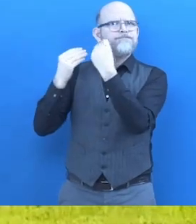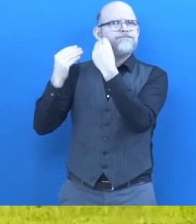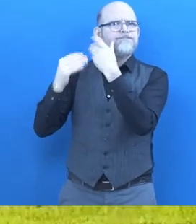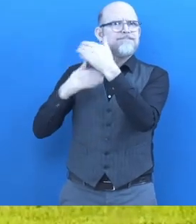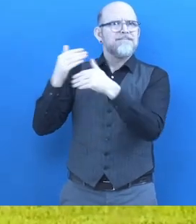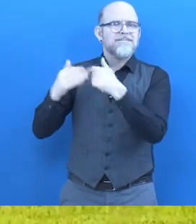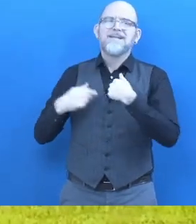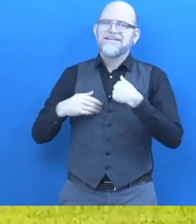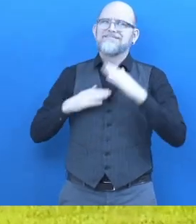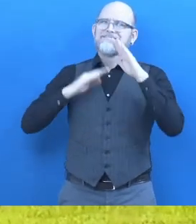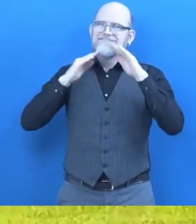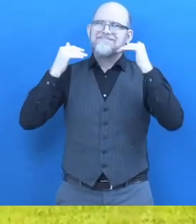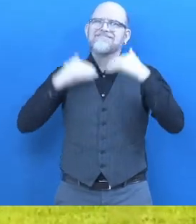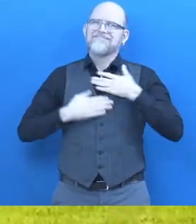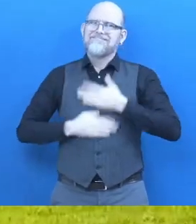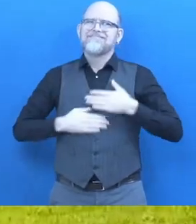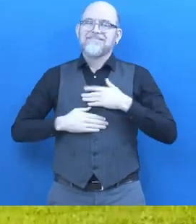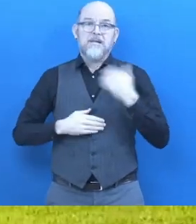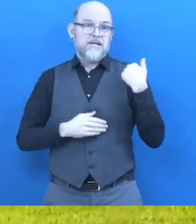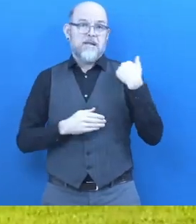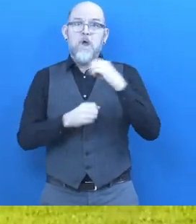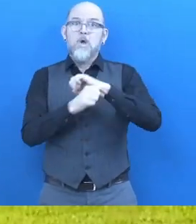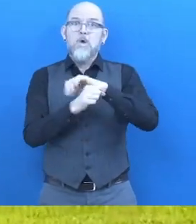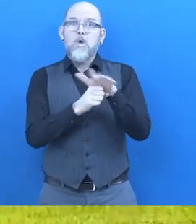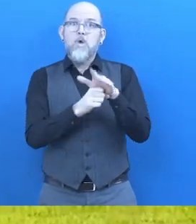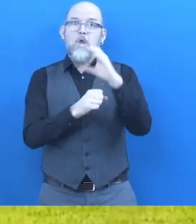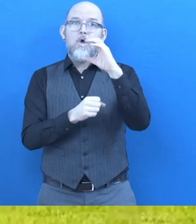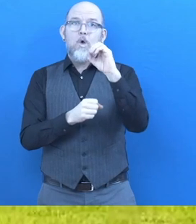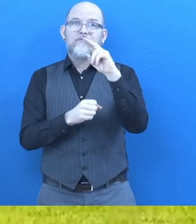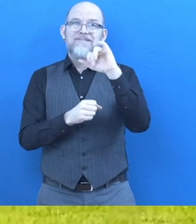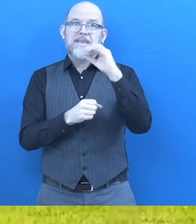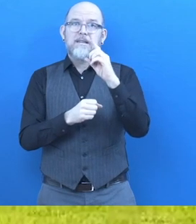during Corona it was really hard getting a job, but Riziki Source made it easy for me.